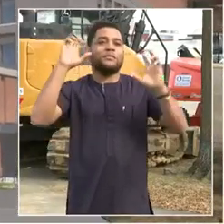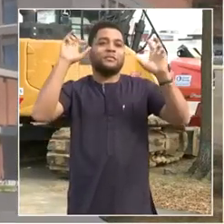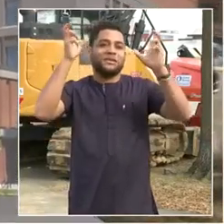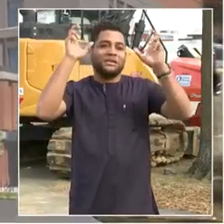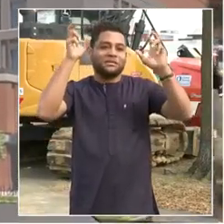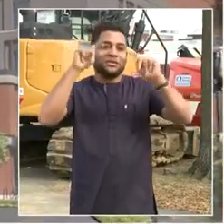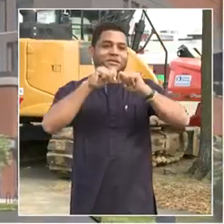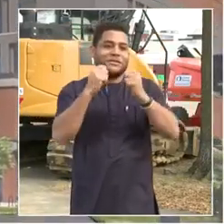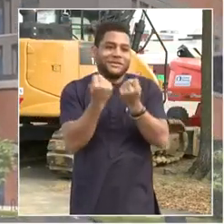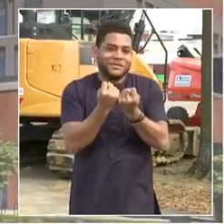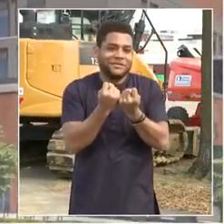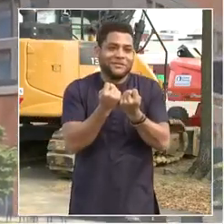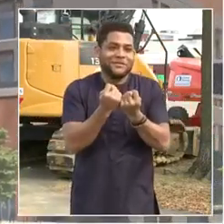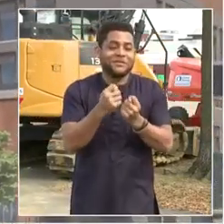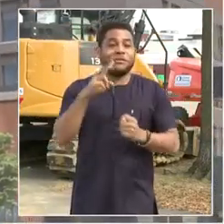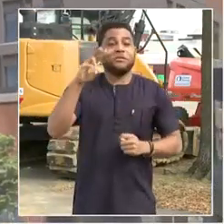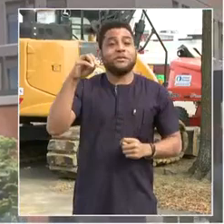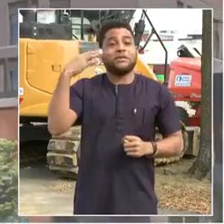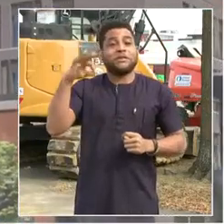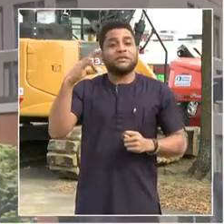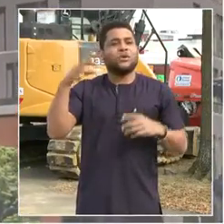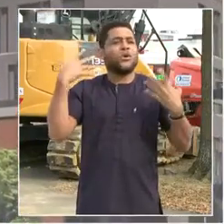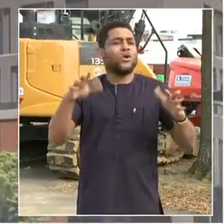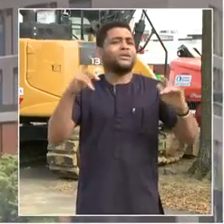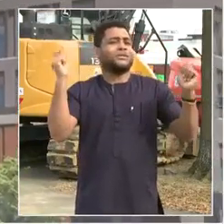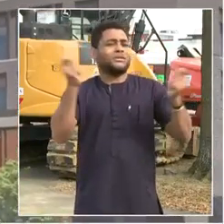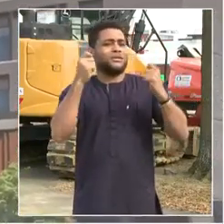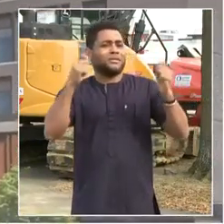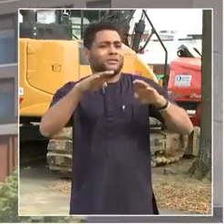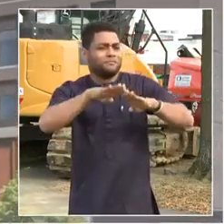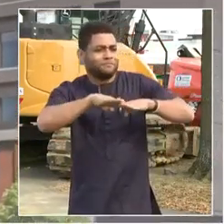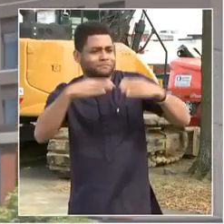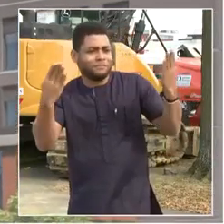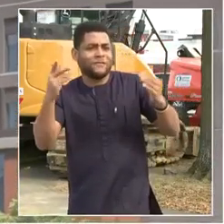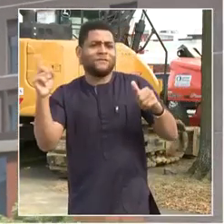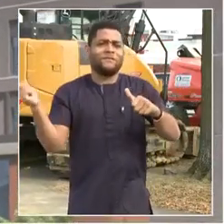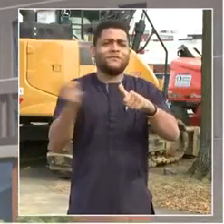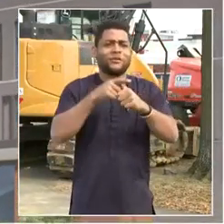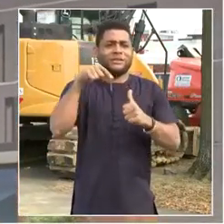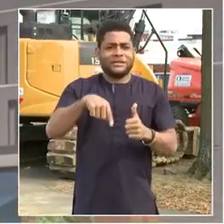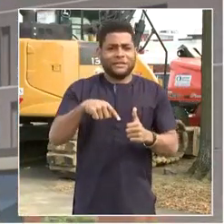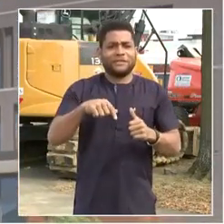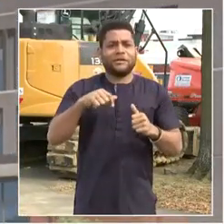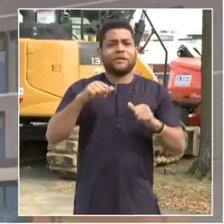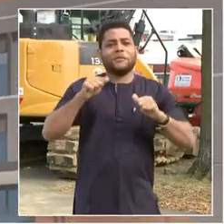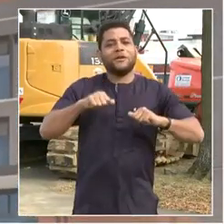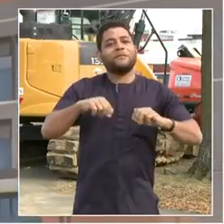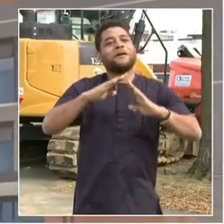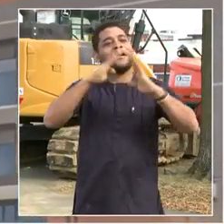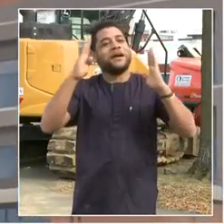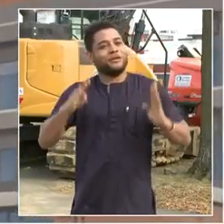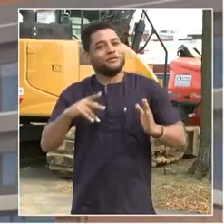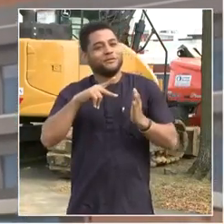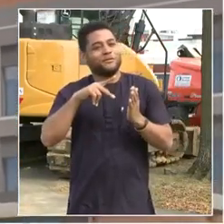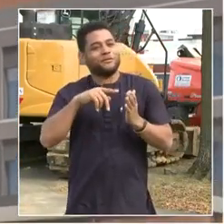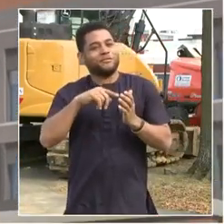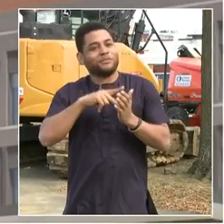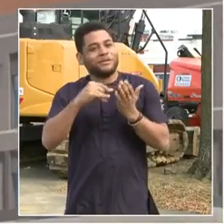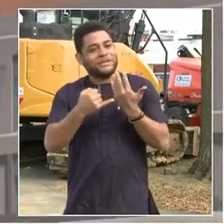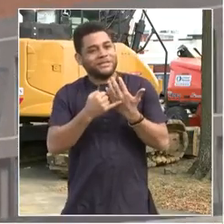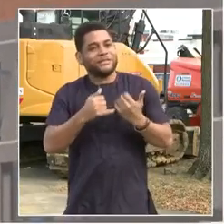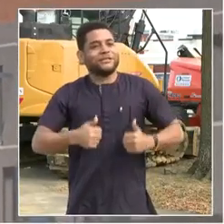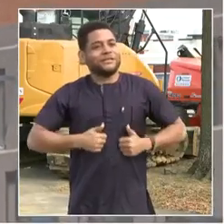In 2019, we celebrated the opening of the first affordable housing project, the Residences at St. Elizabeth's